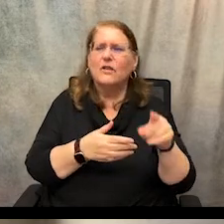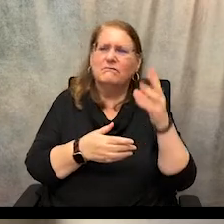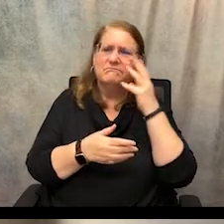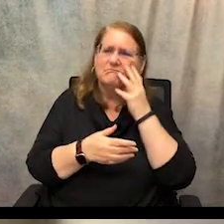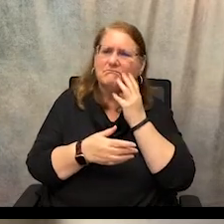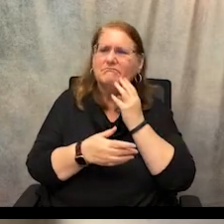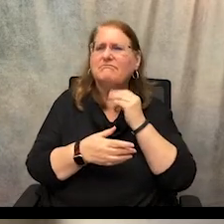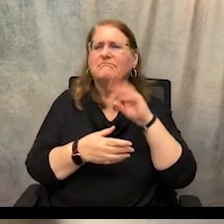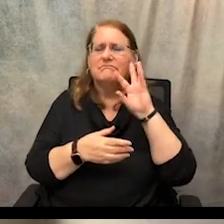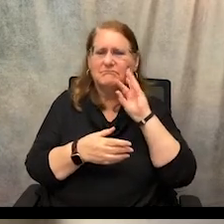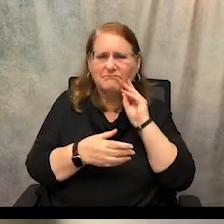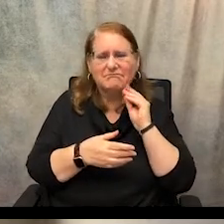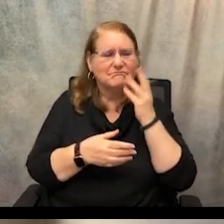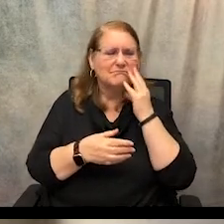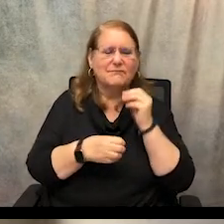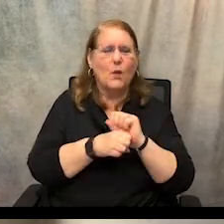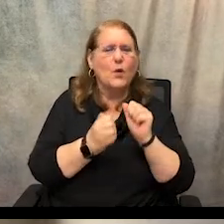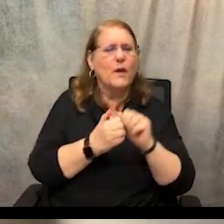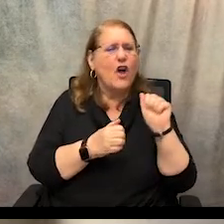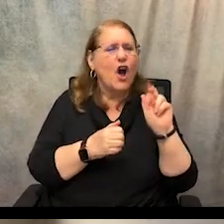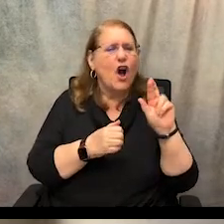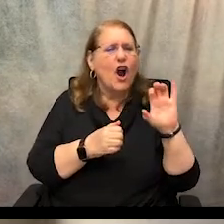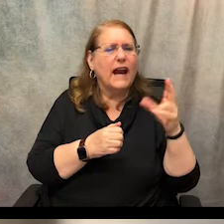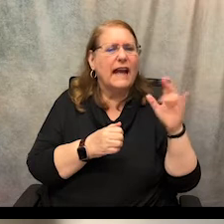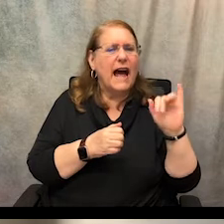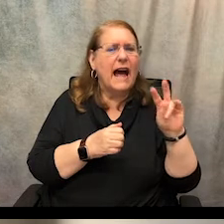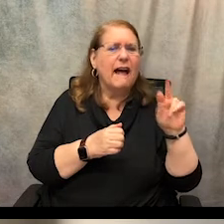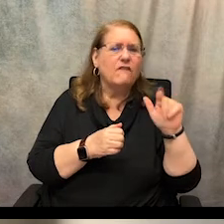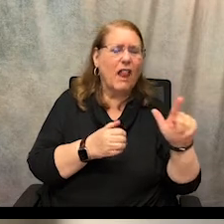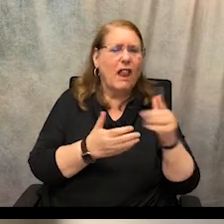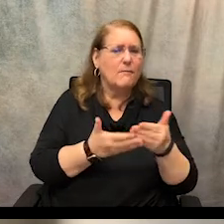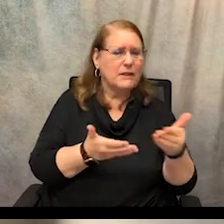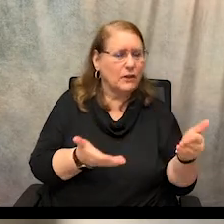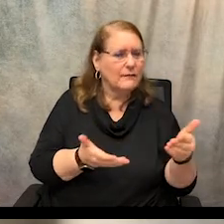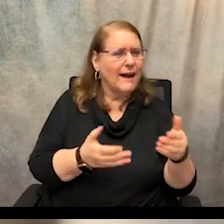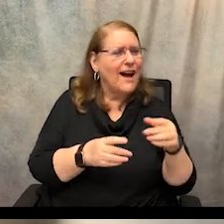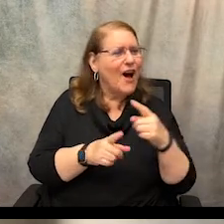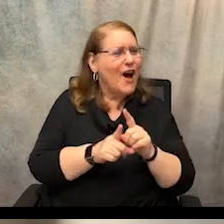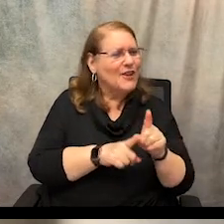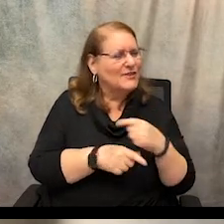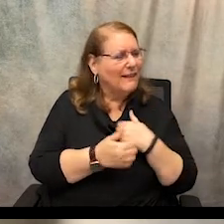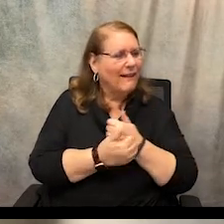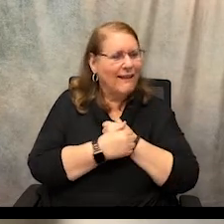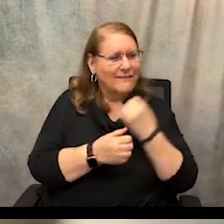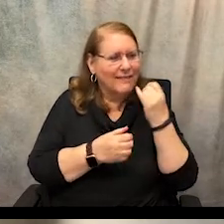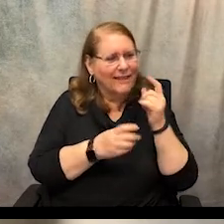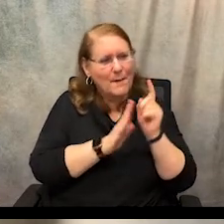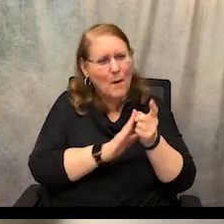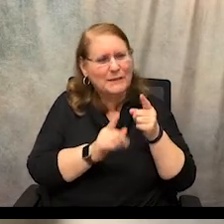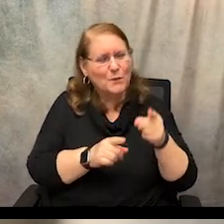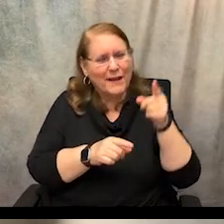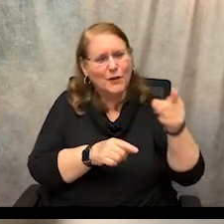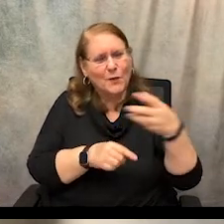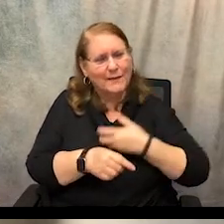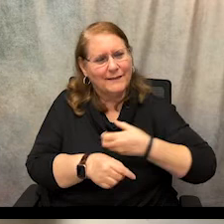really experienced working with archival material. And I also loved how the moments where you kind of take us on the journey, like when you